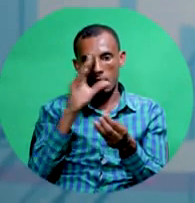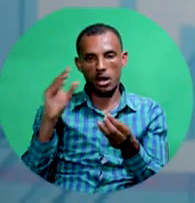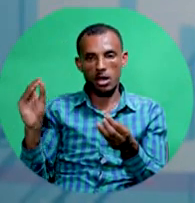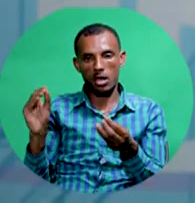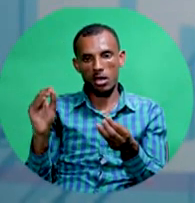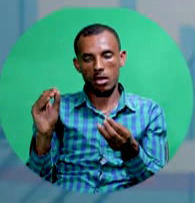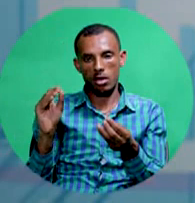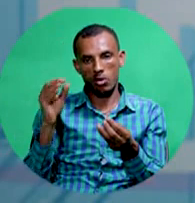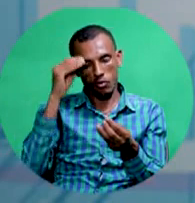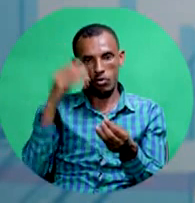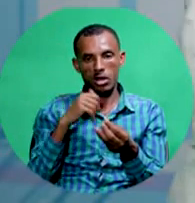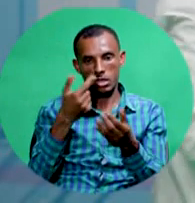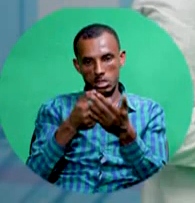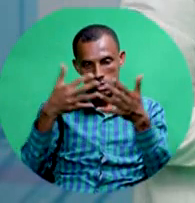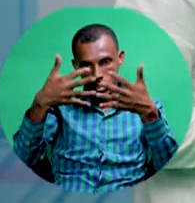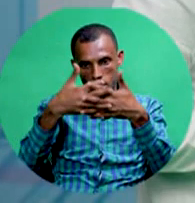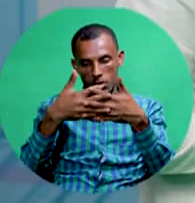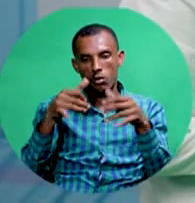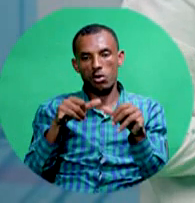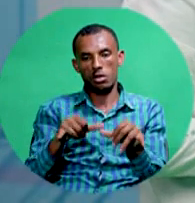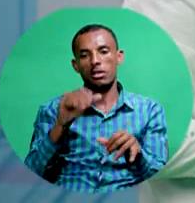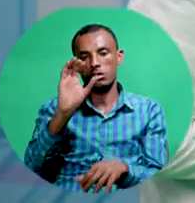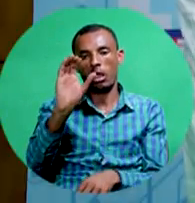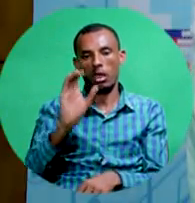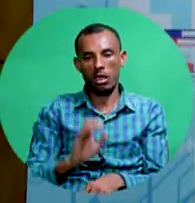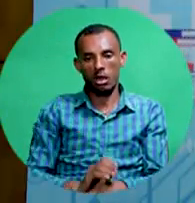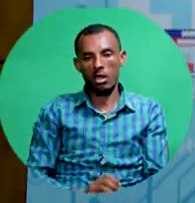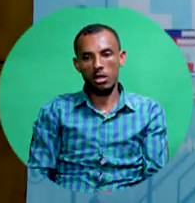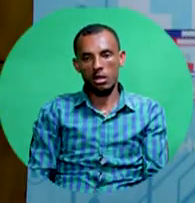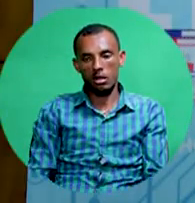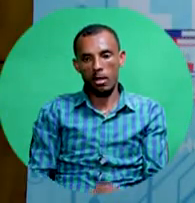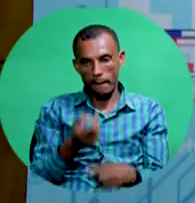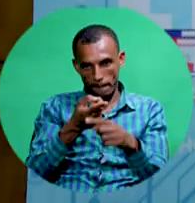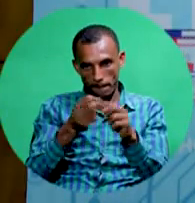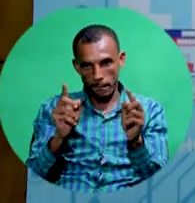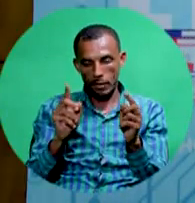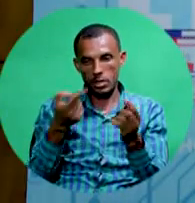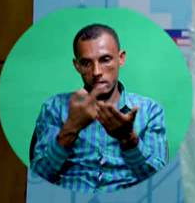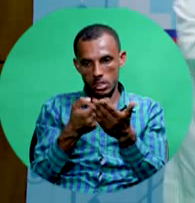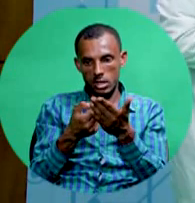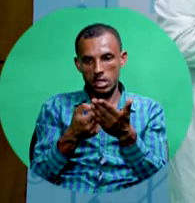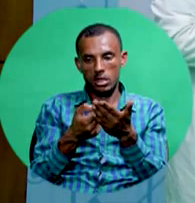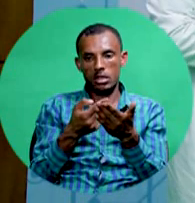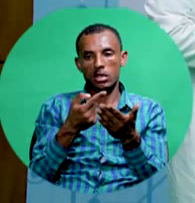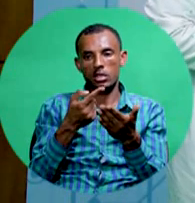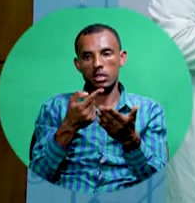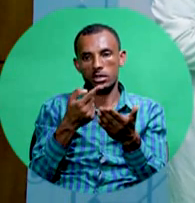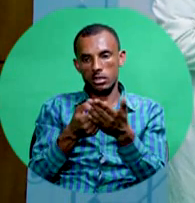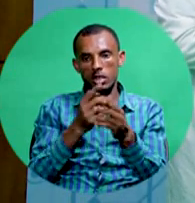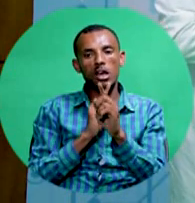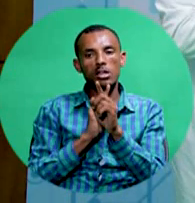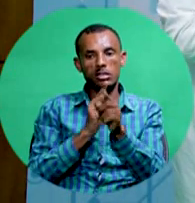and don't forget this integral constant c. But here, this is not our final